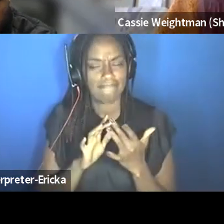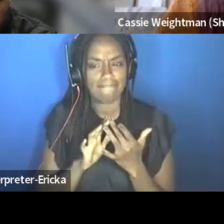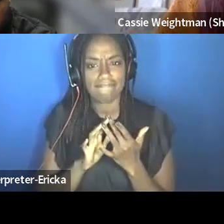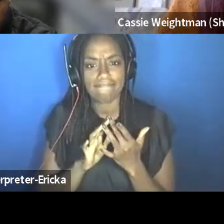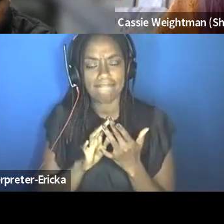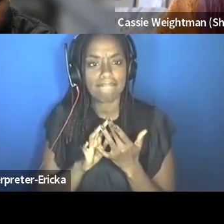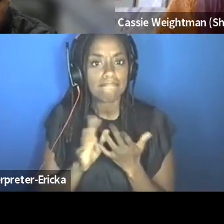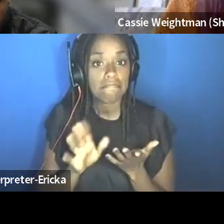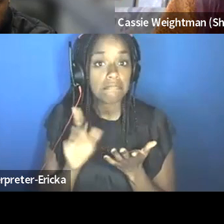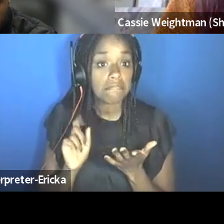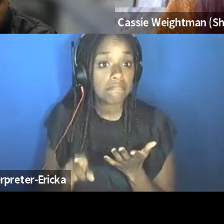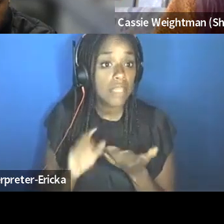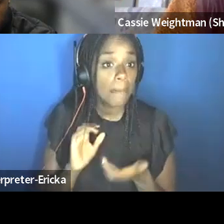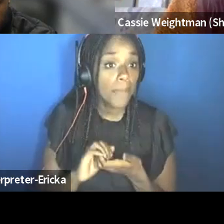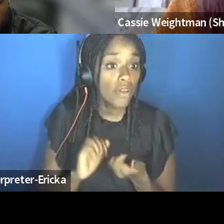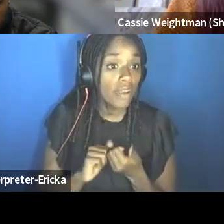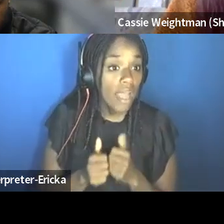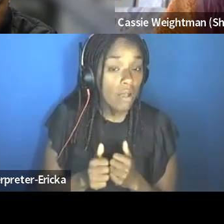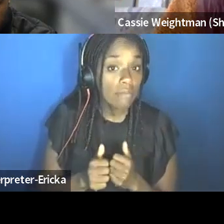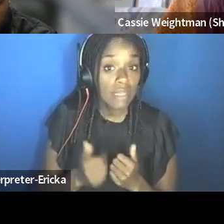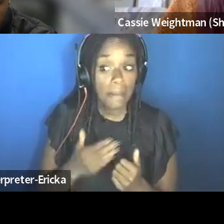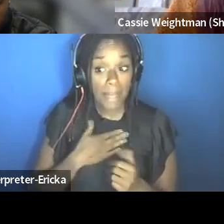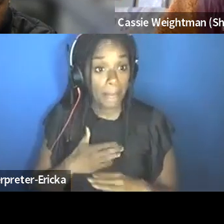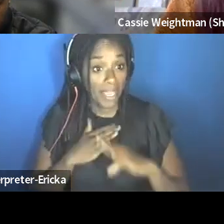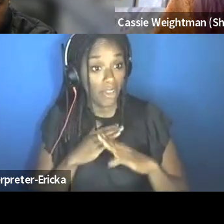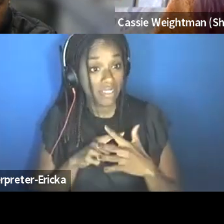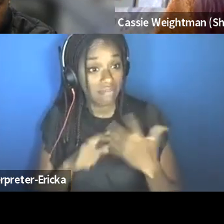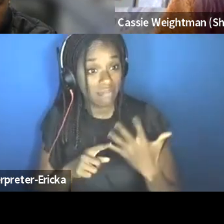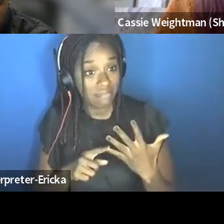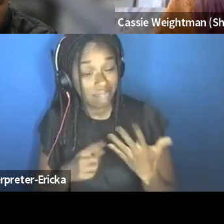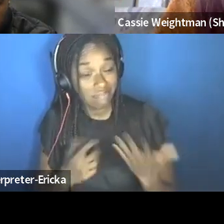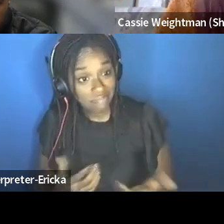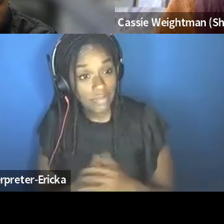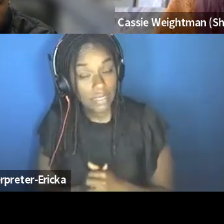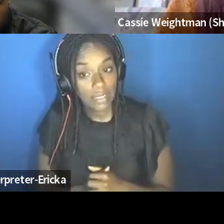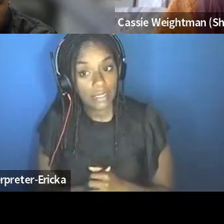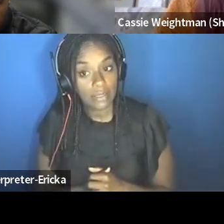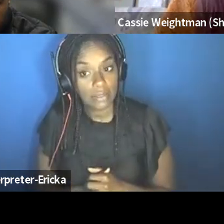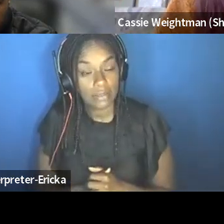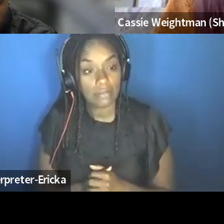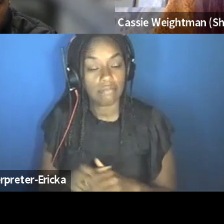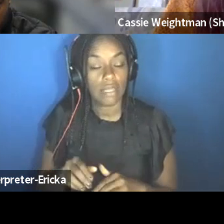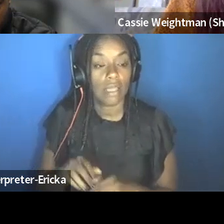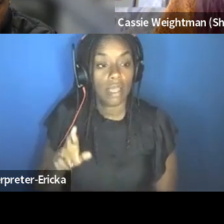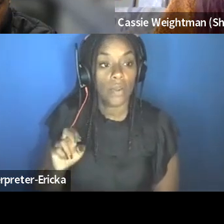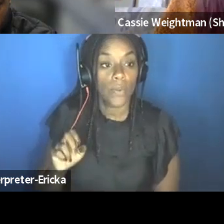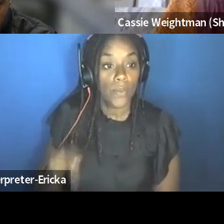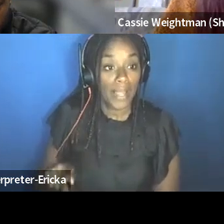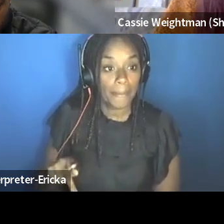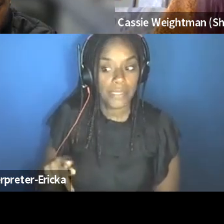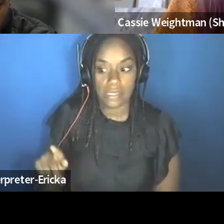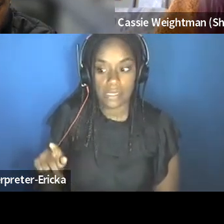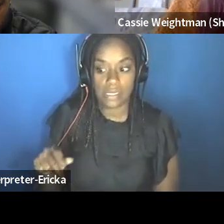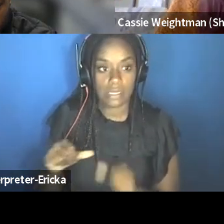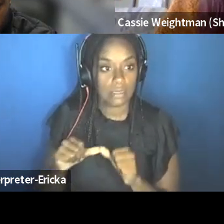can we partner? These are some of the barriers I'm running into. For me, ramps is a constant state